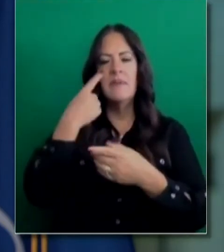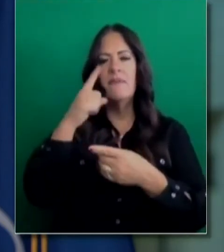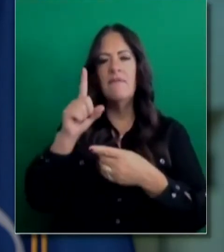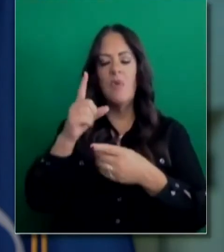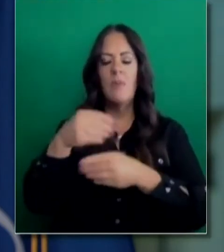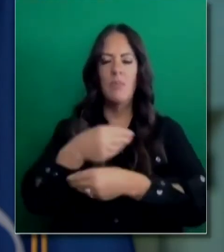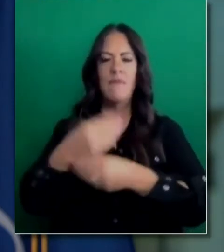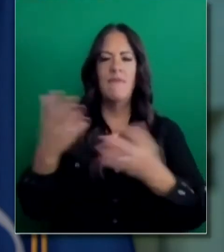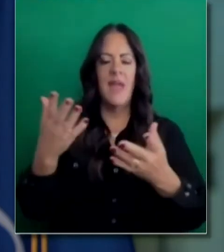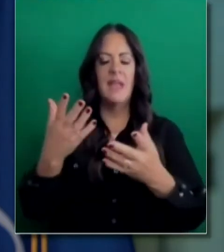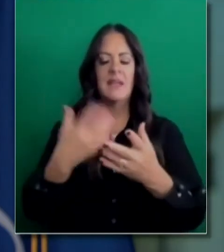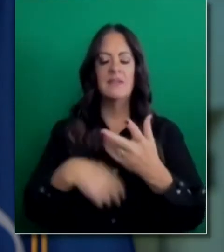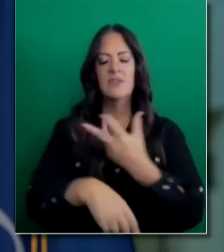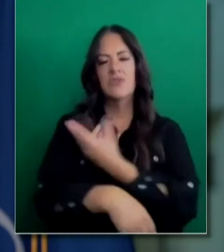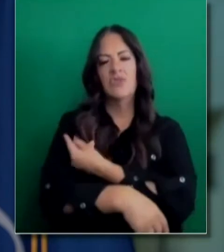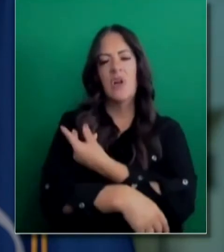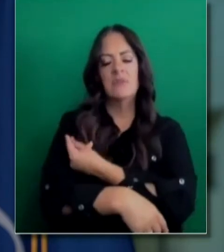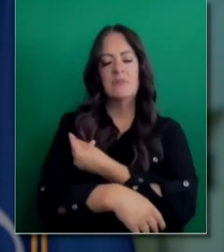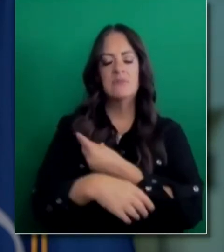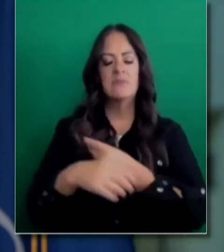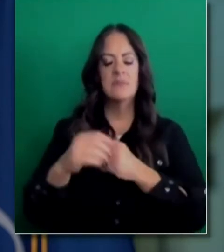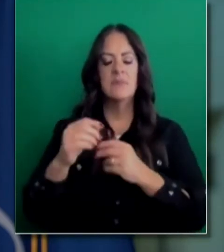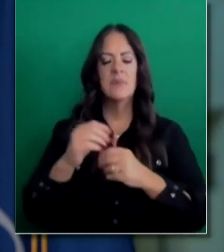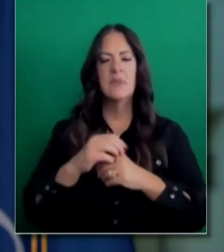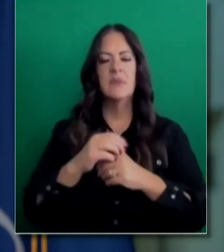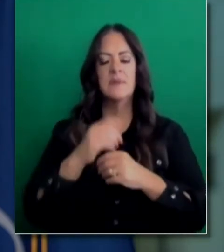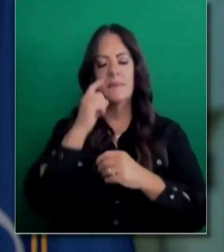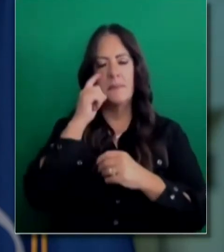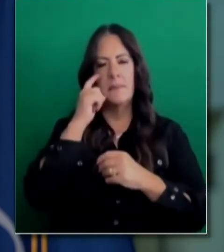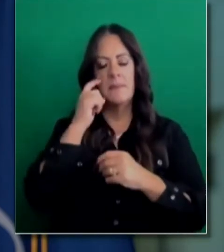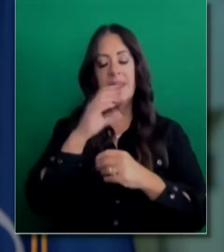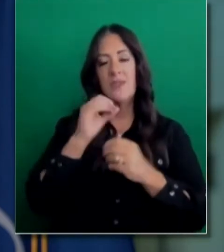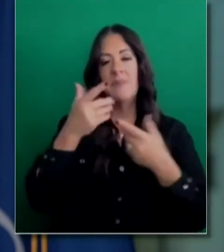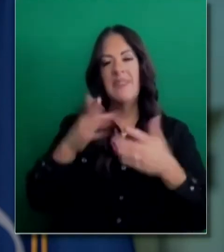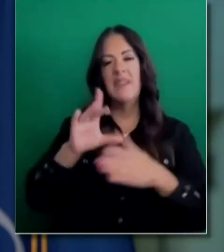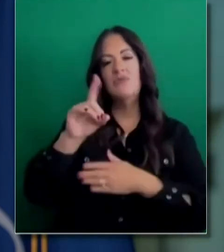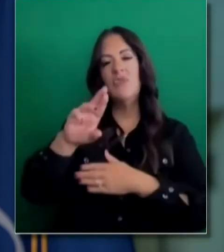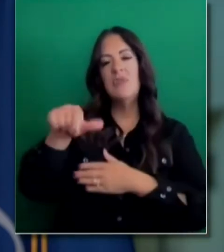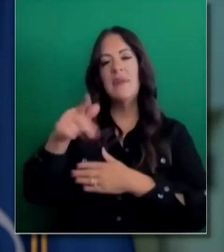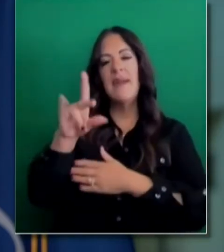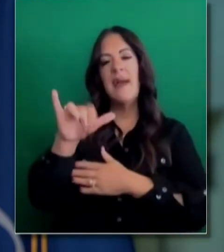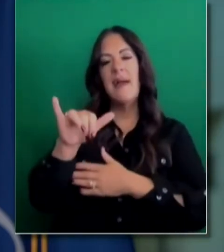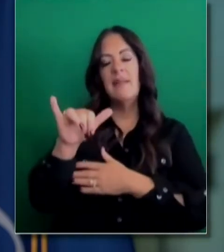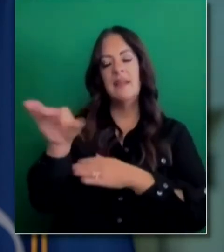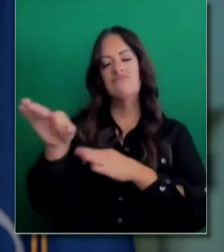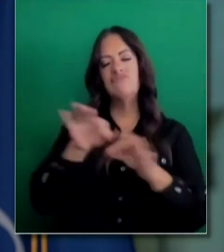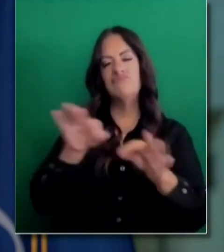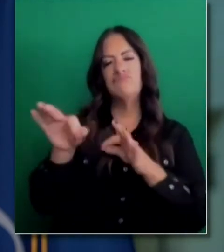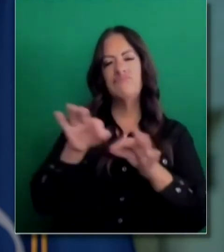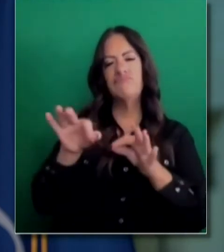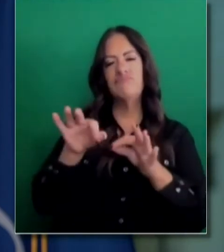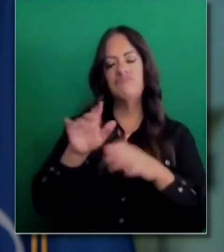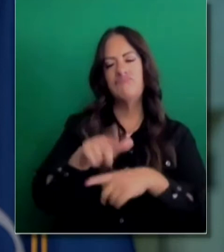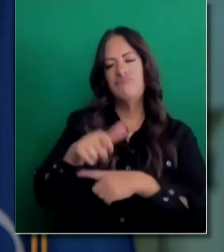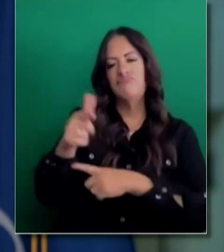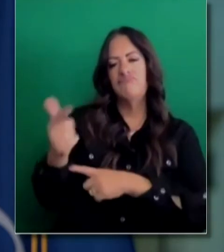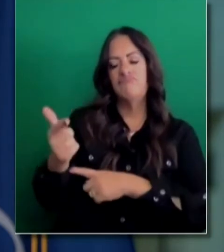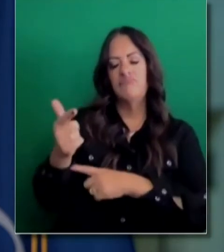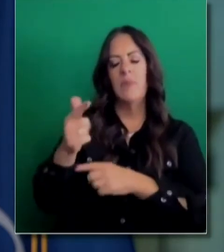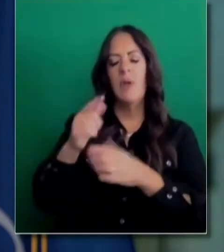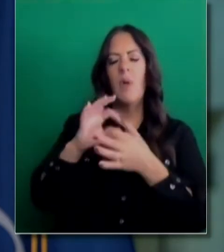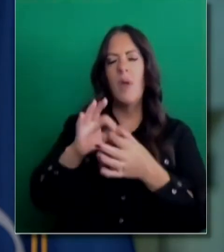the vaccine. Dr. Galley and Yolanda, perhaps you can amplify that a little bit more in terms of the status of our nursing school conversations in